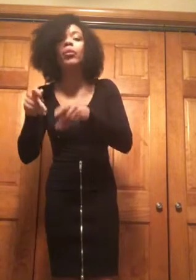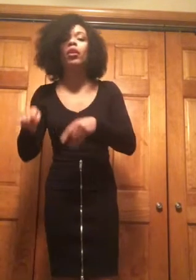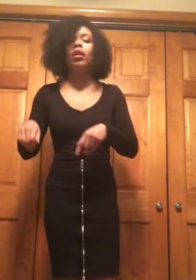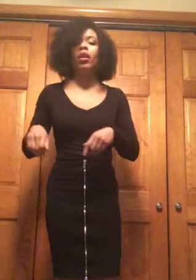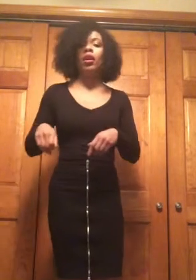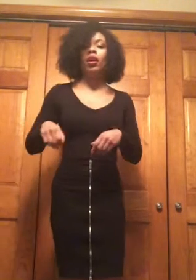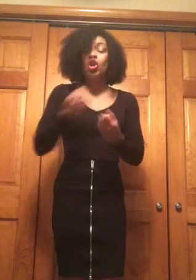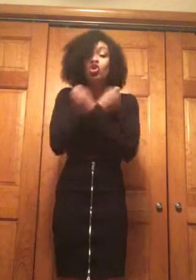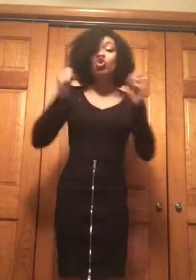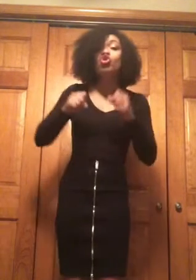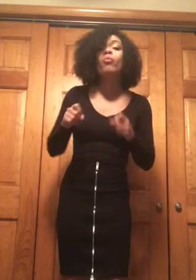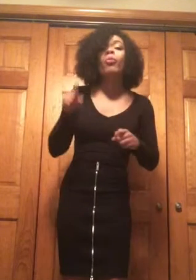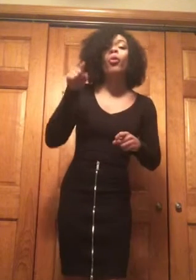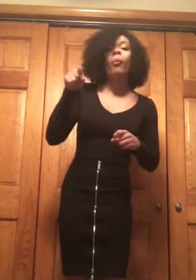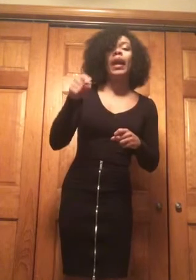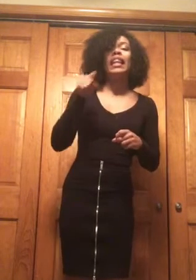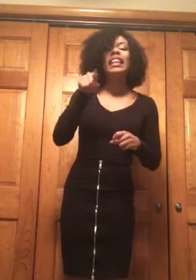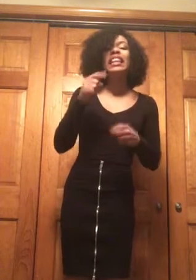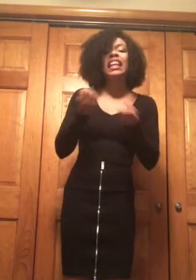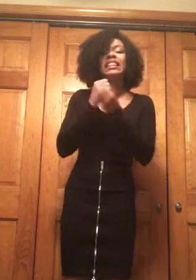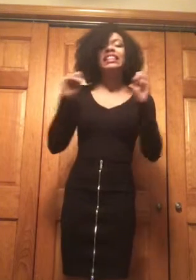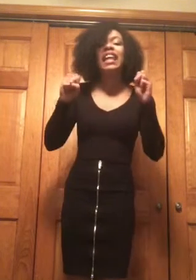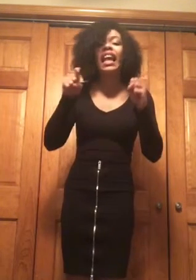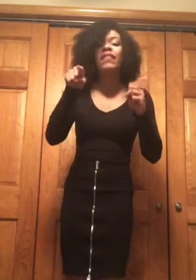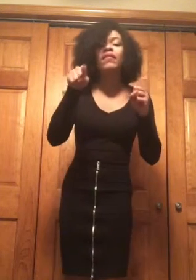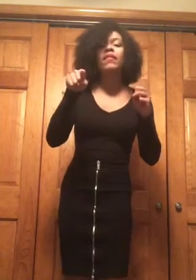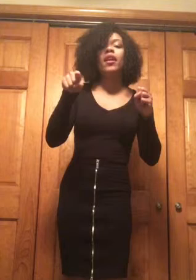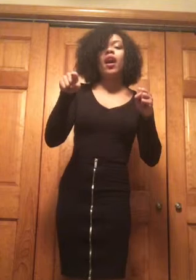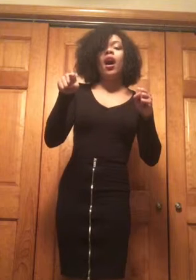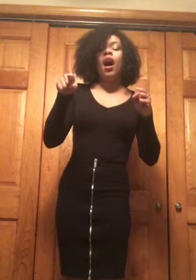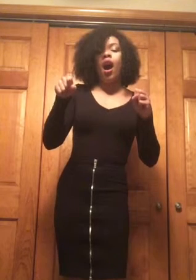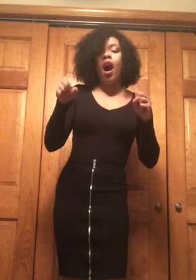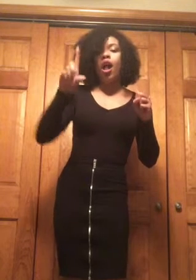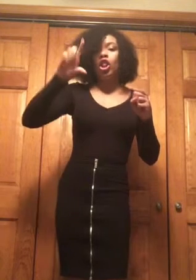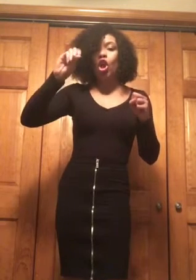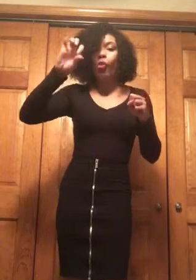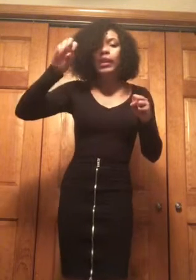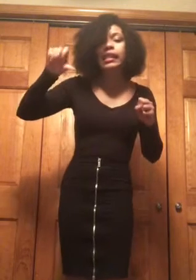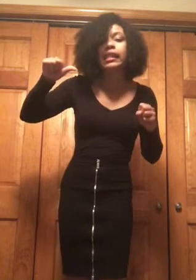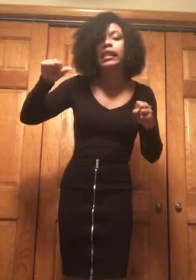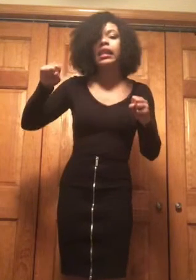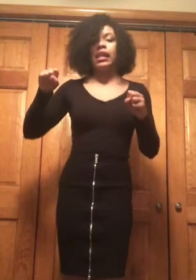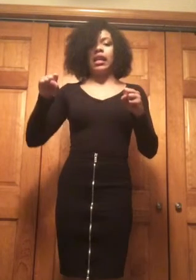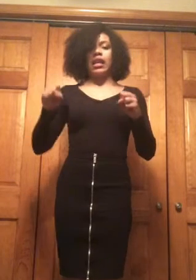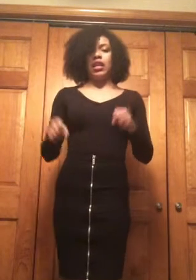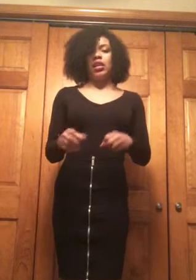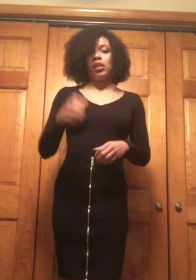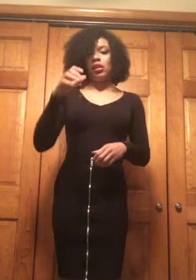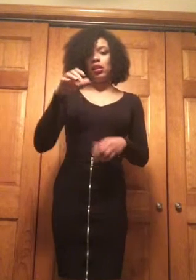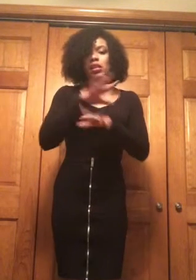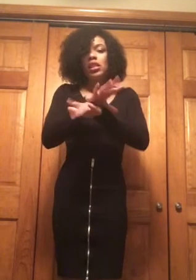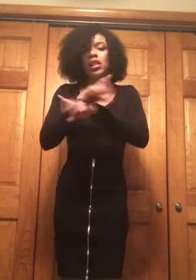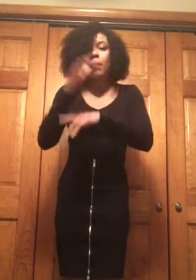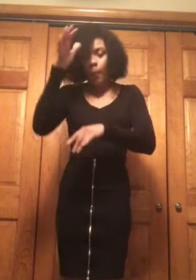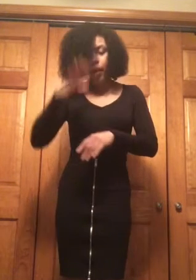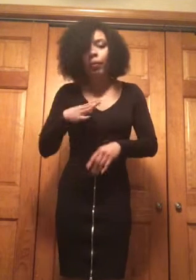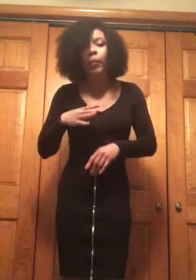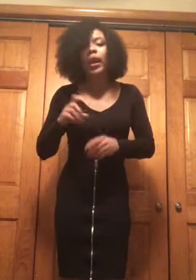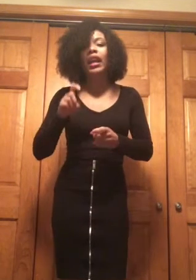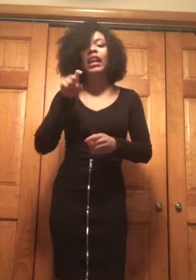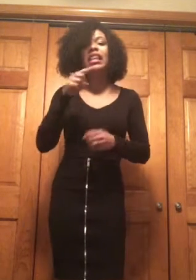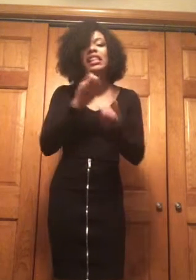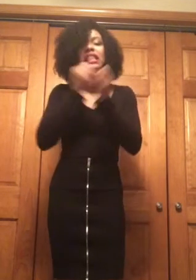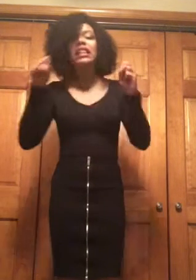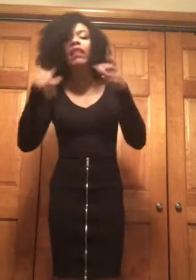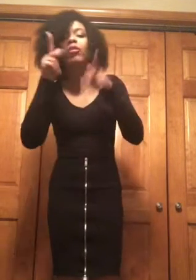saves Mary Jane. Superman saves Lois Lane. I'll be a Savior like them. This is my destiny. I want to